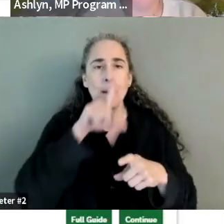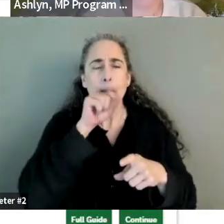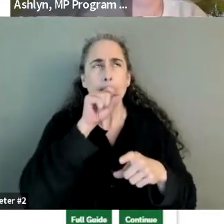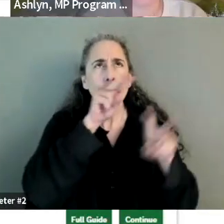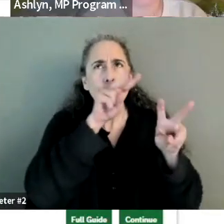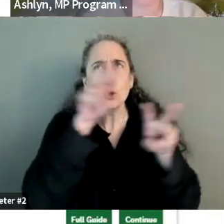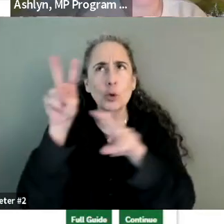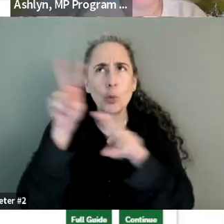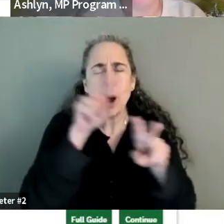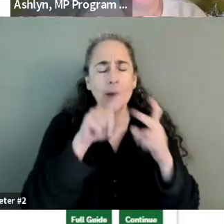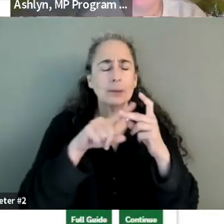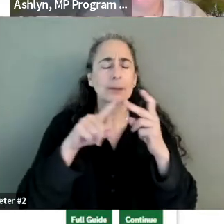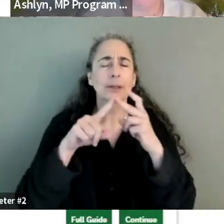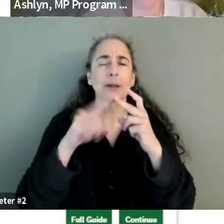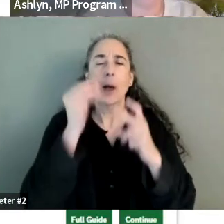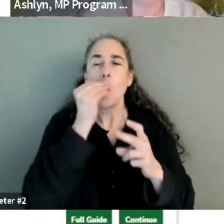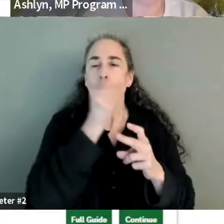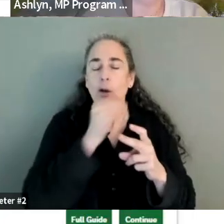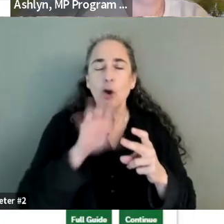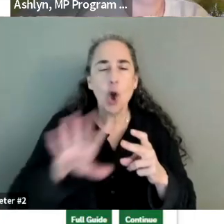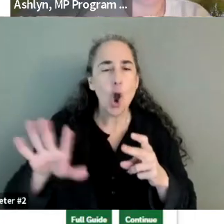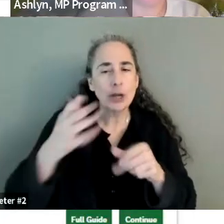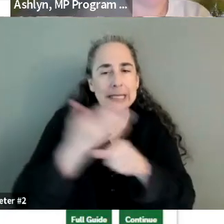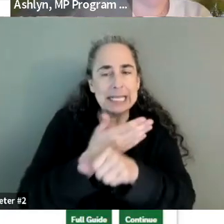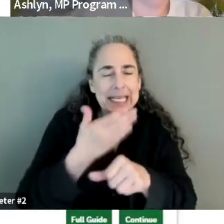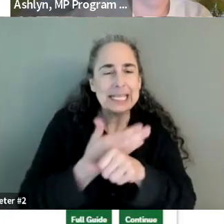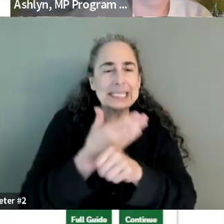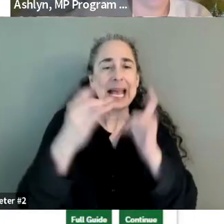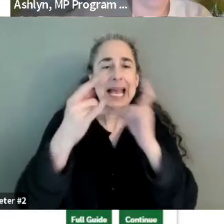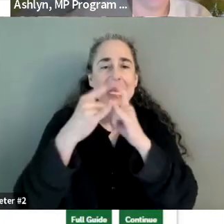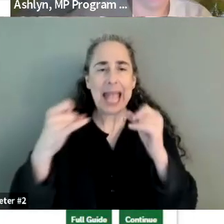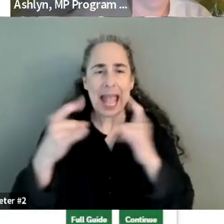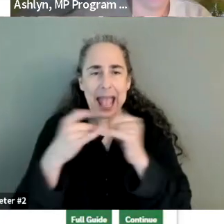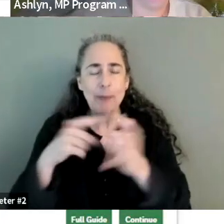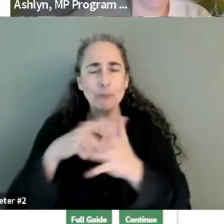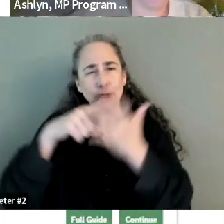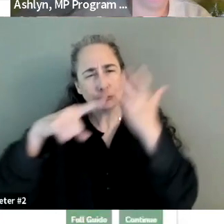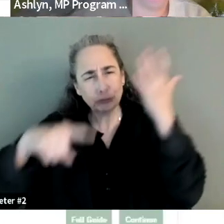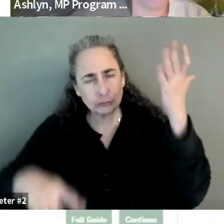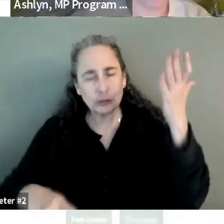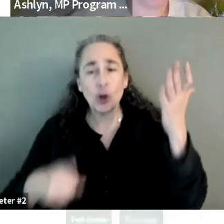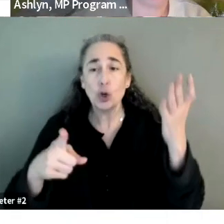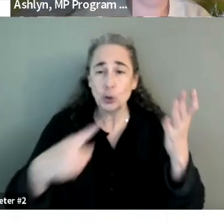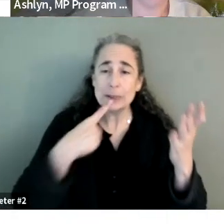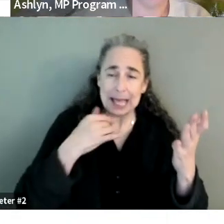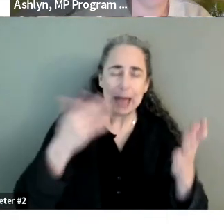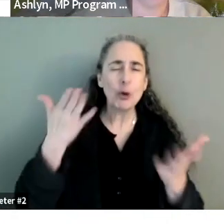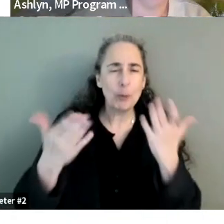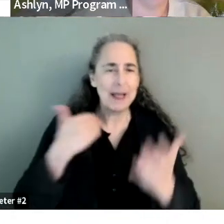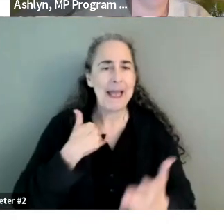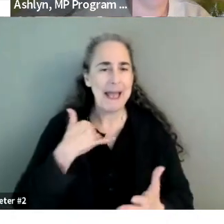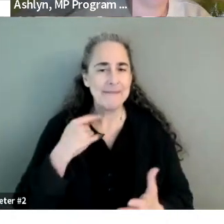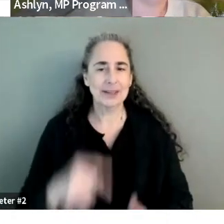nature crafts, you name it, we probably got it. Next slide.